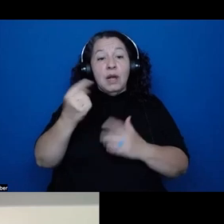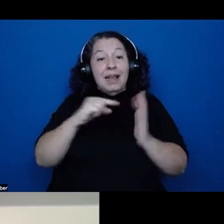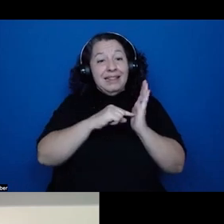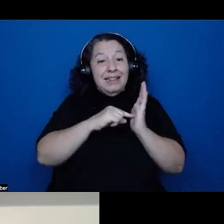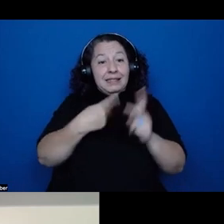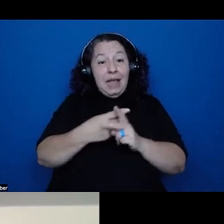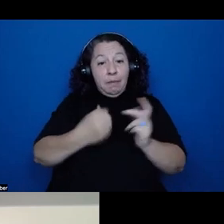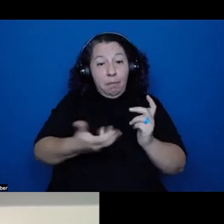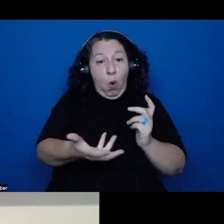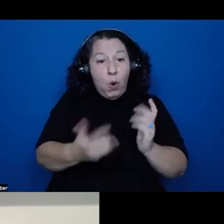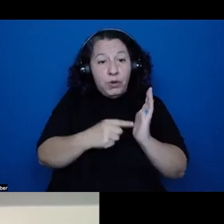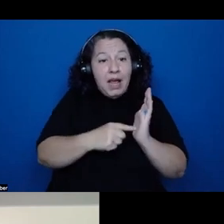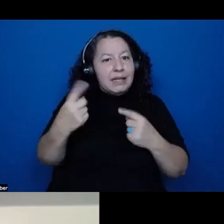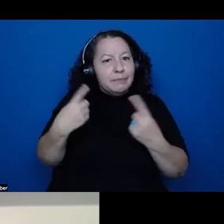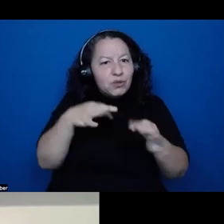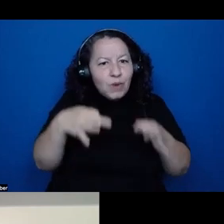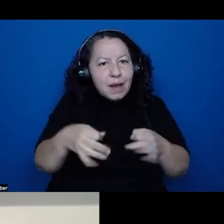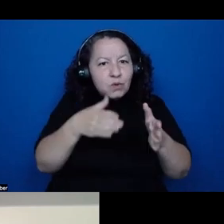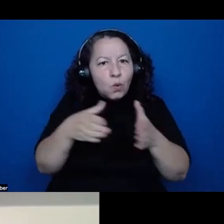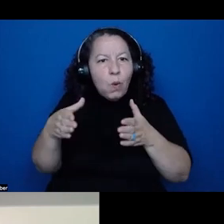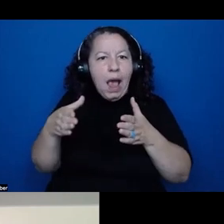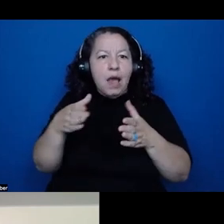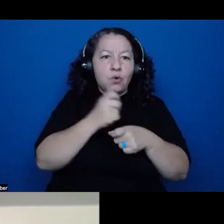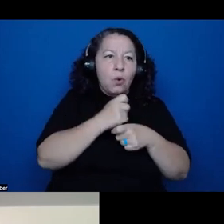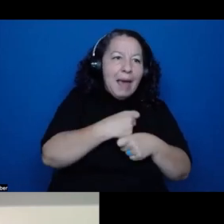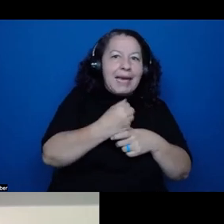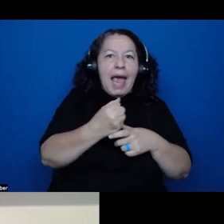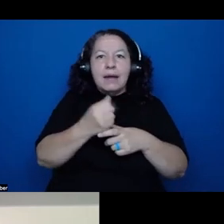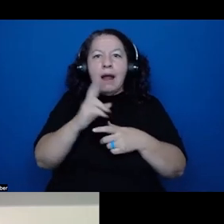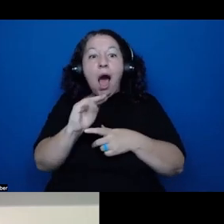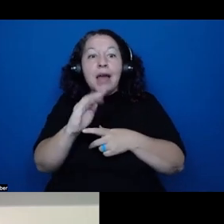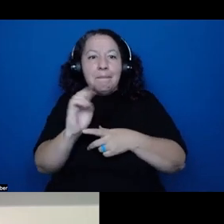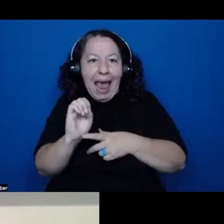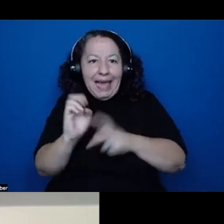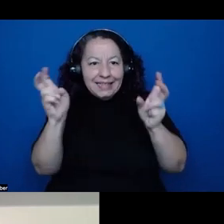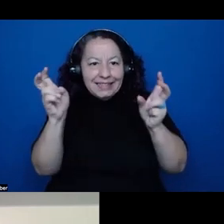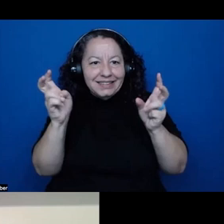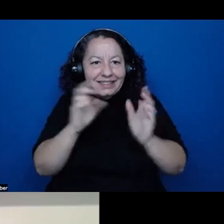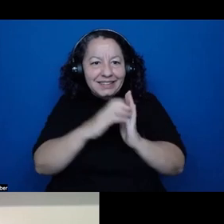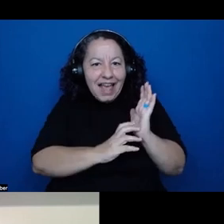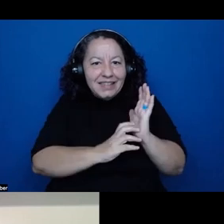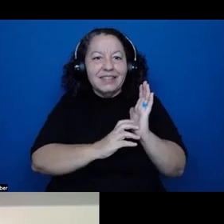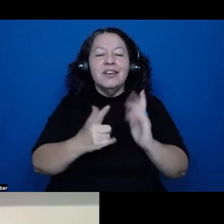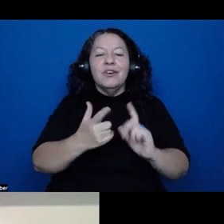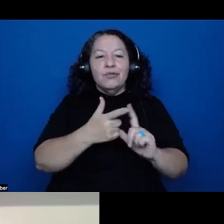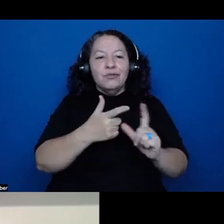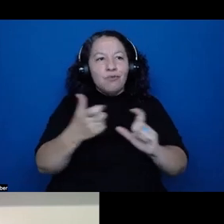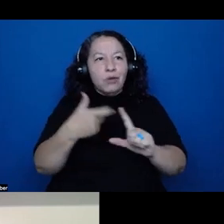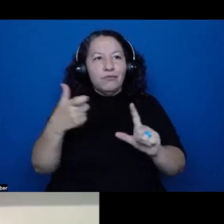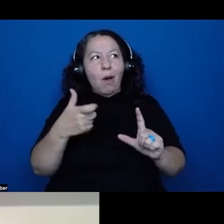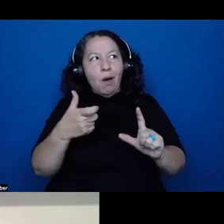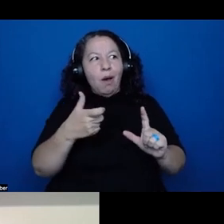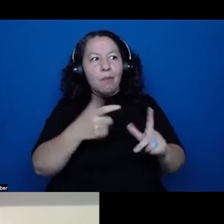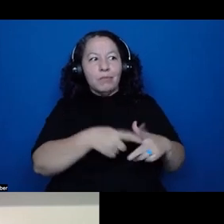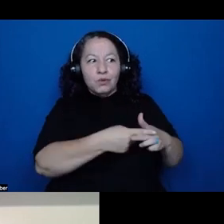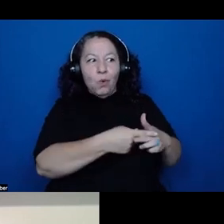quote unquote make and unmake texts, in that it draws attention to the source material, but it also rejects the